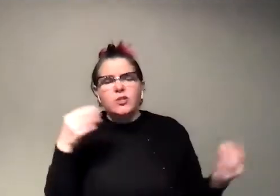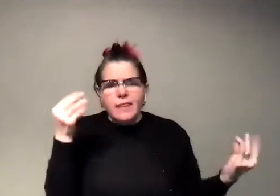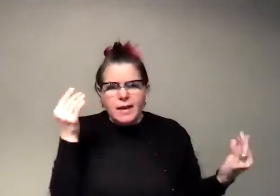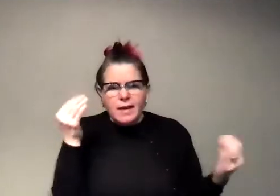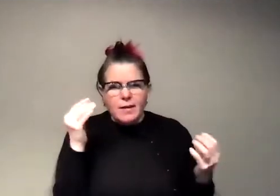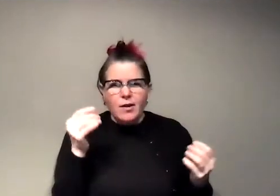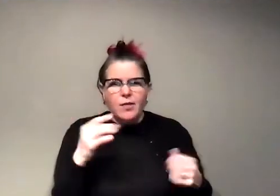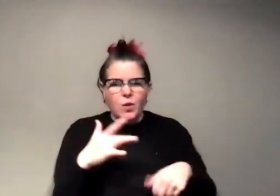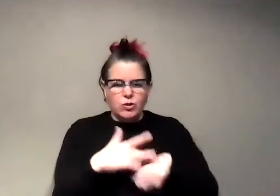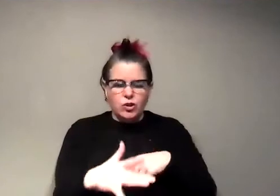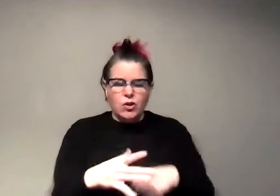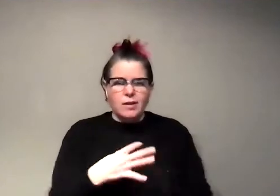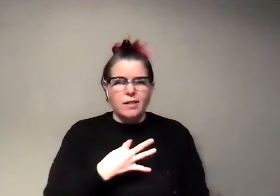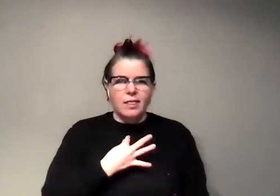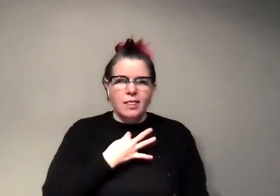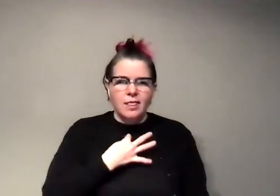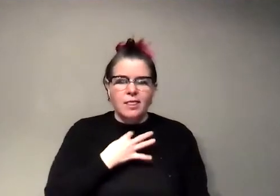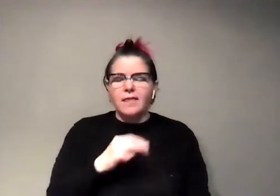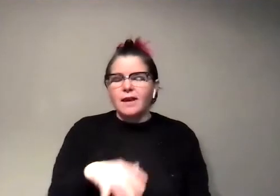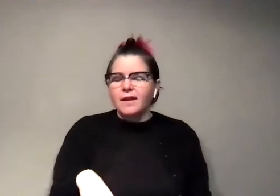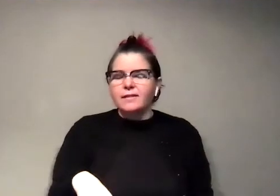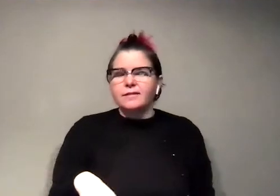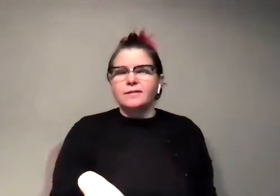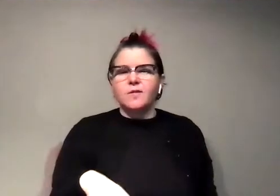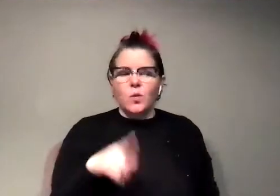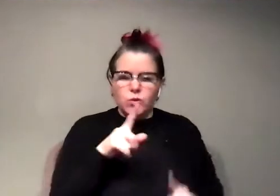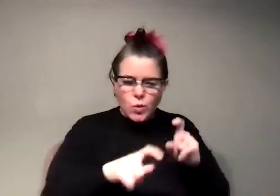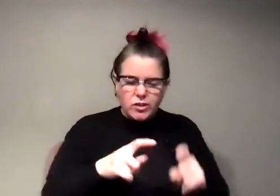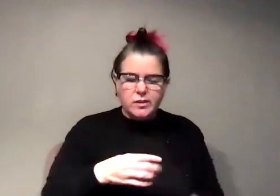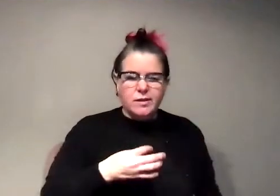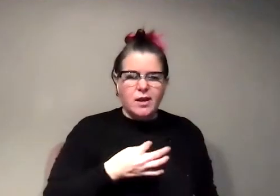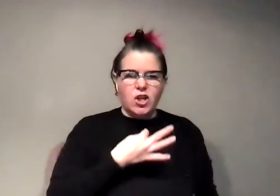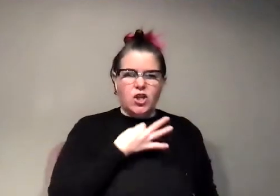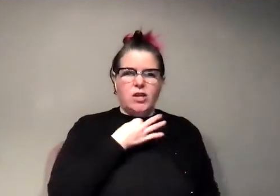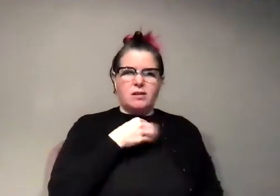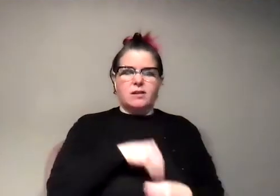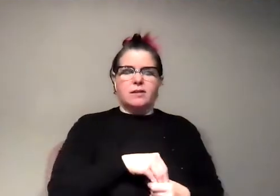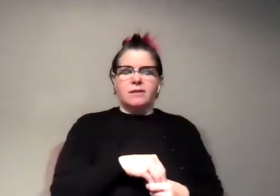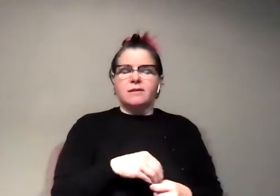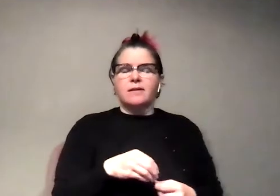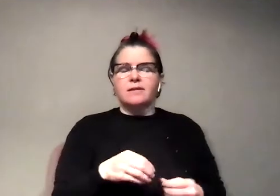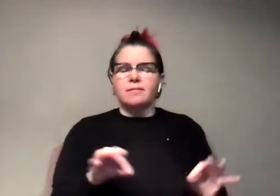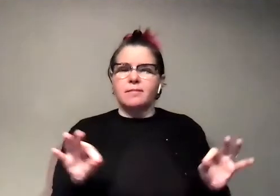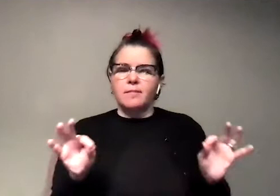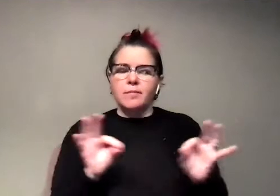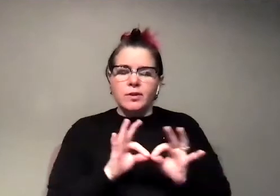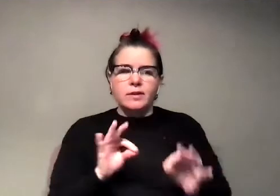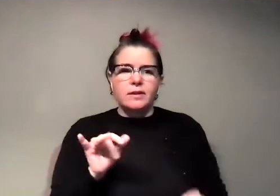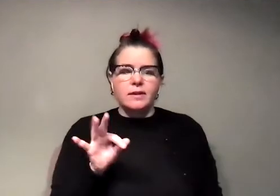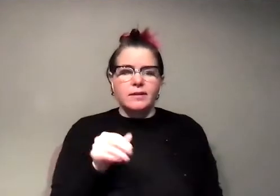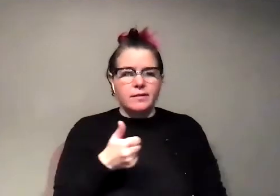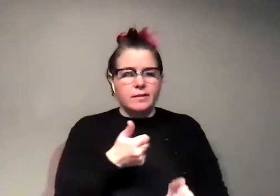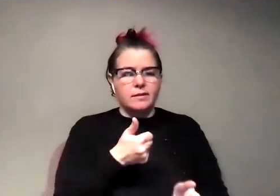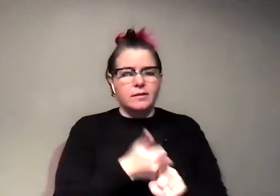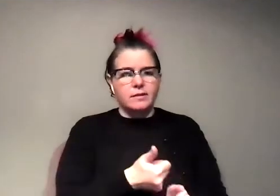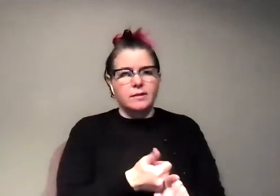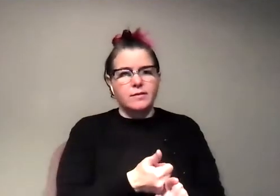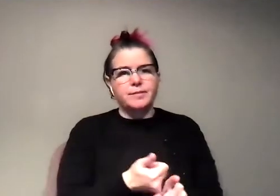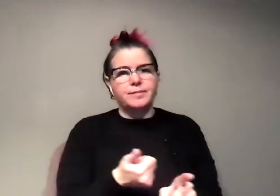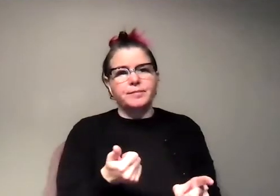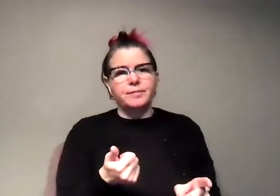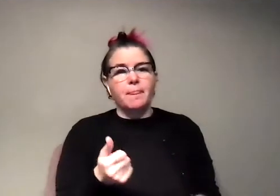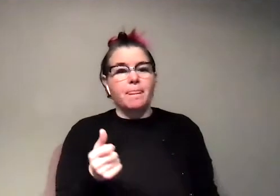early questions, that curiosity, and making sure that if like you are a